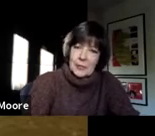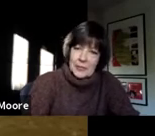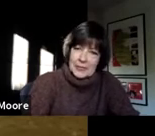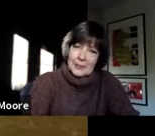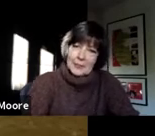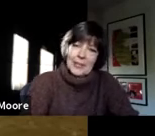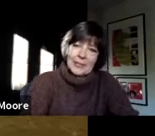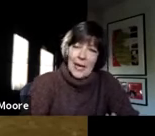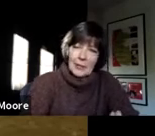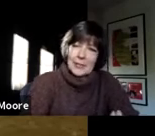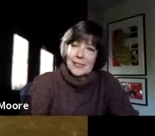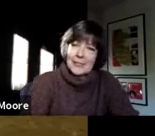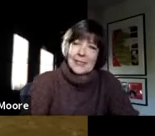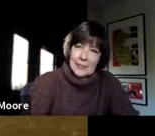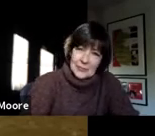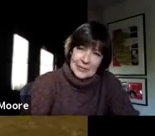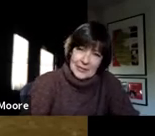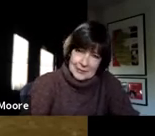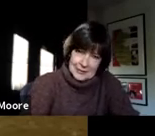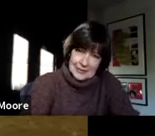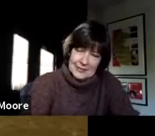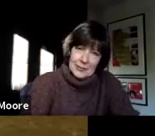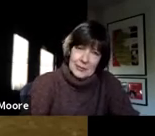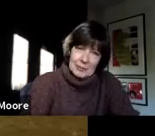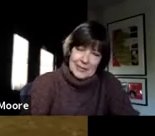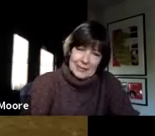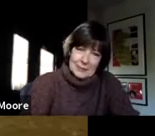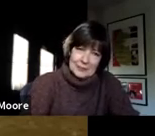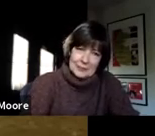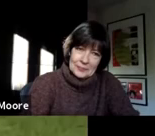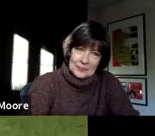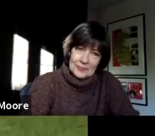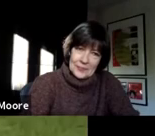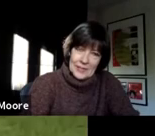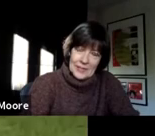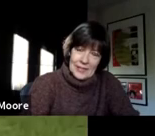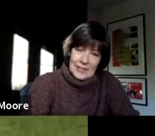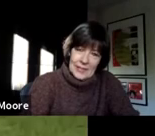our sports and how insistent we are that we play.